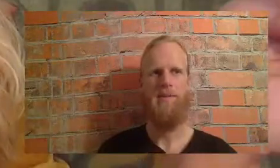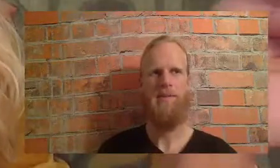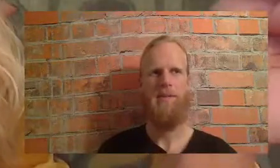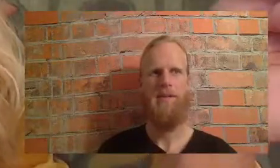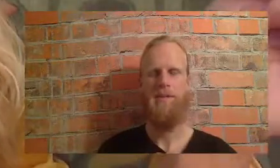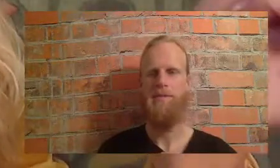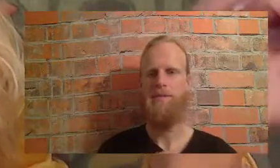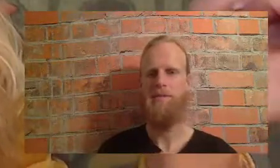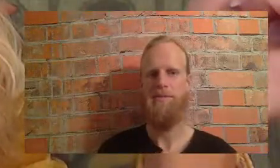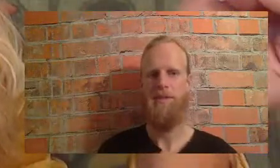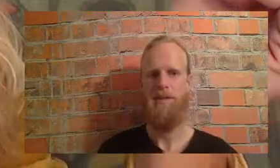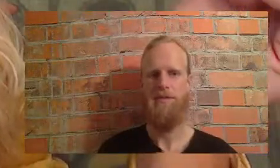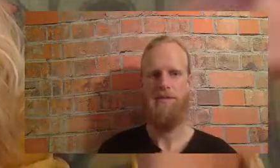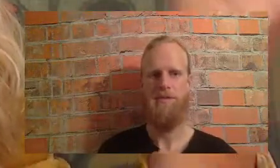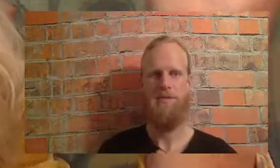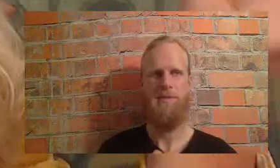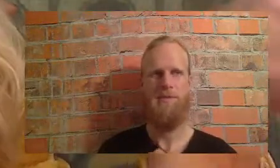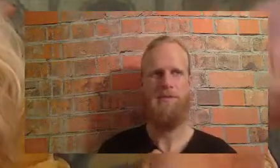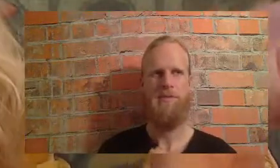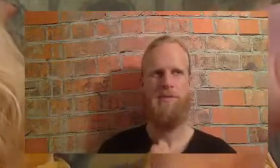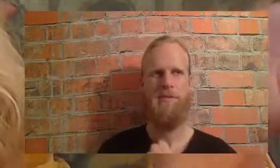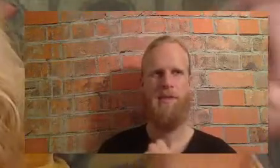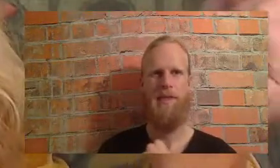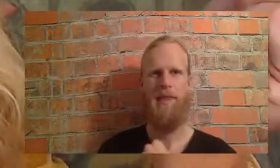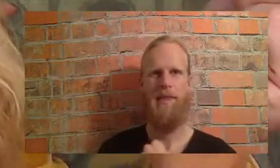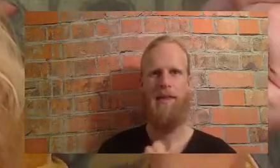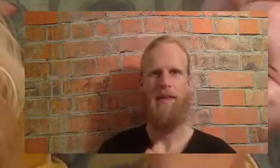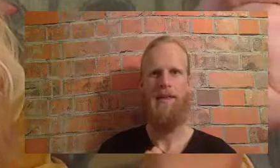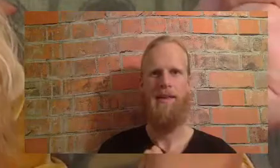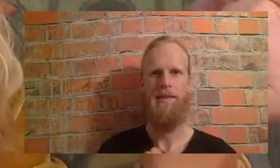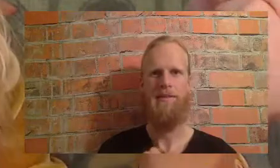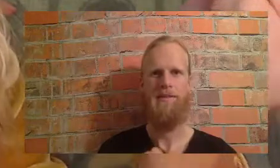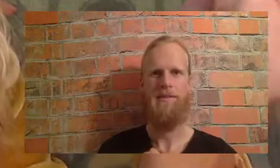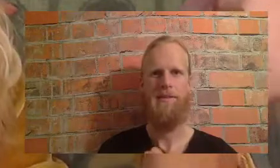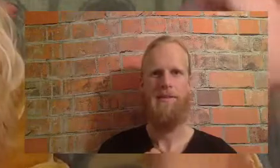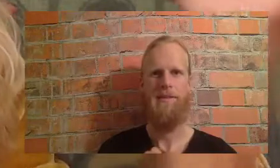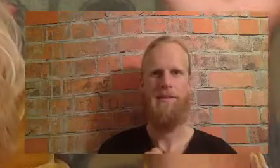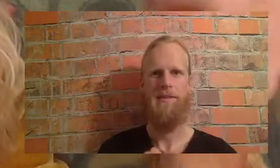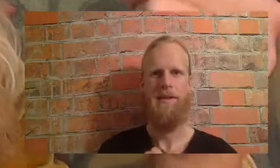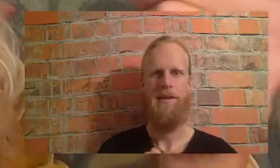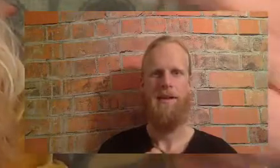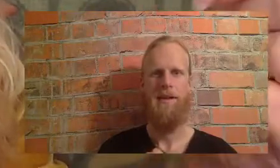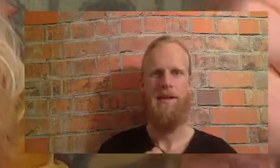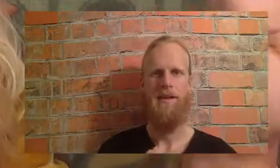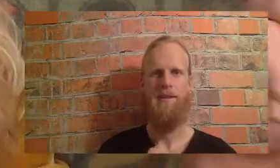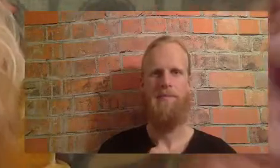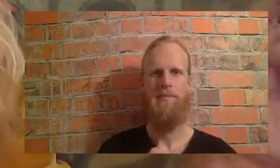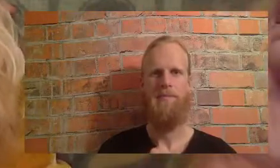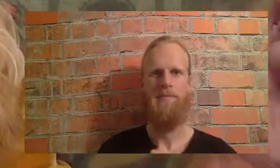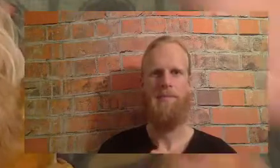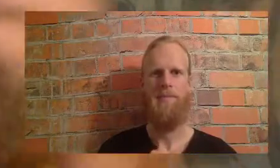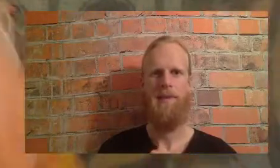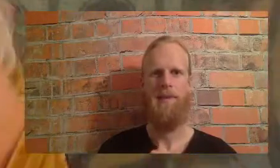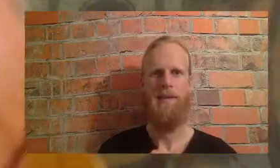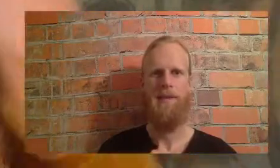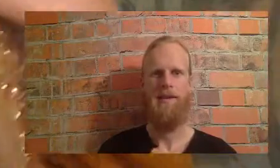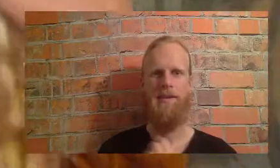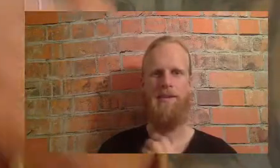was missing. Maybe we wouldn't get that kind of extra love and attention if we were feeling strong and